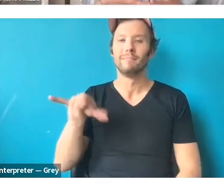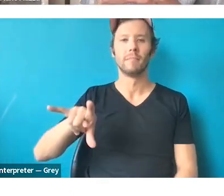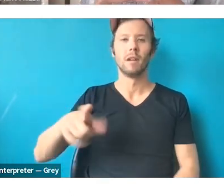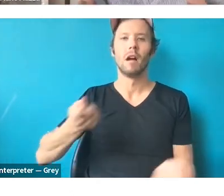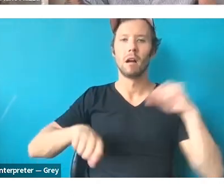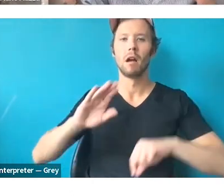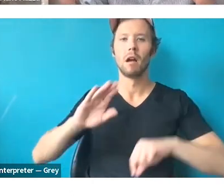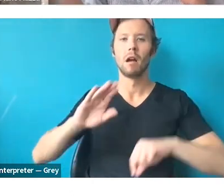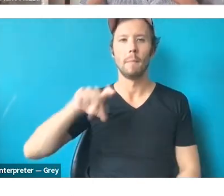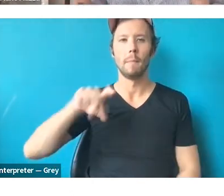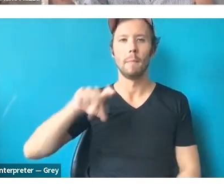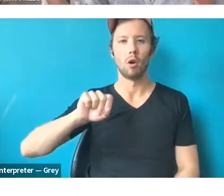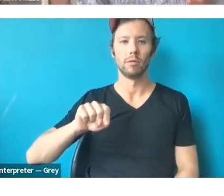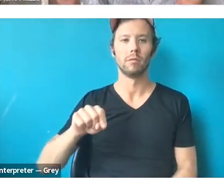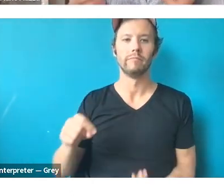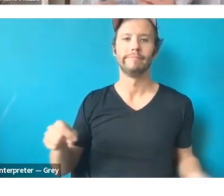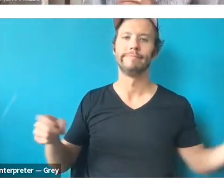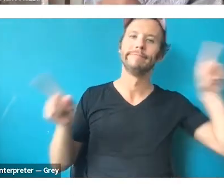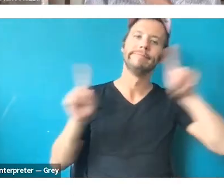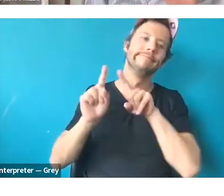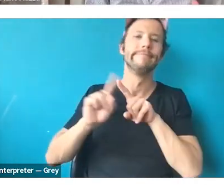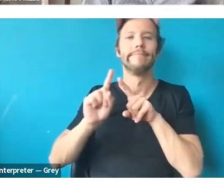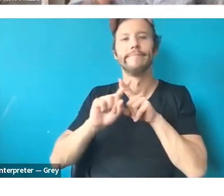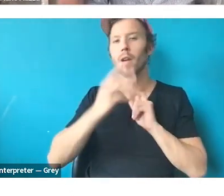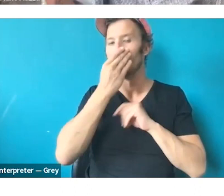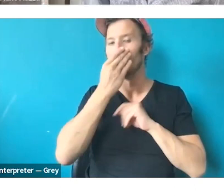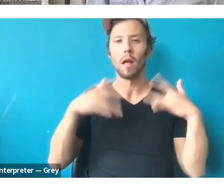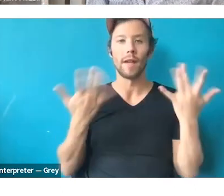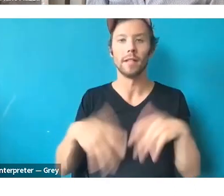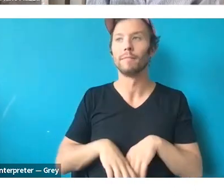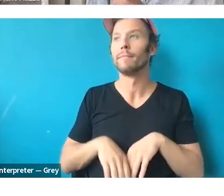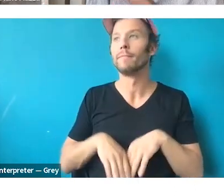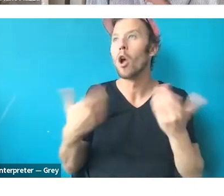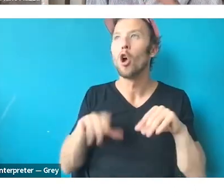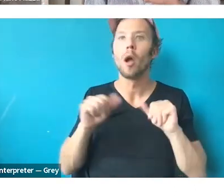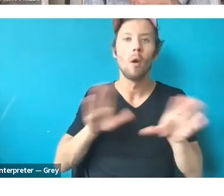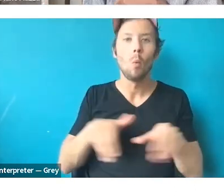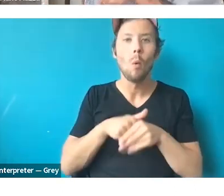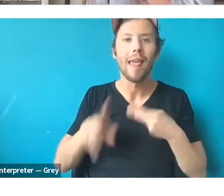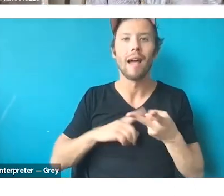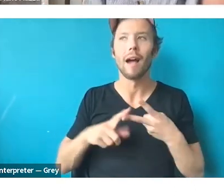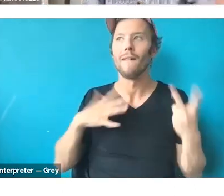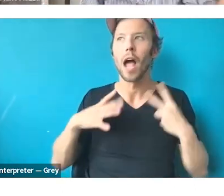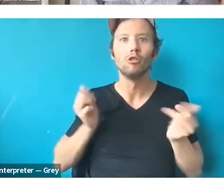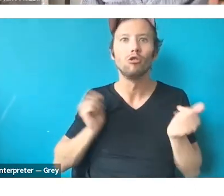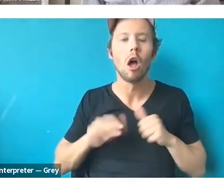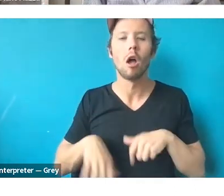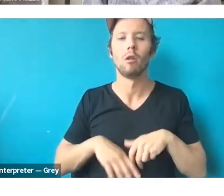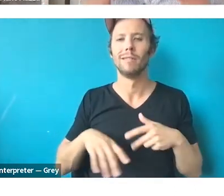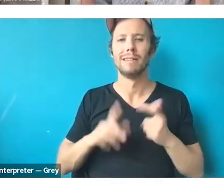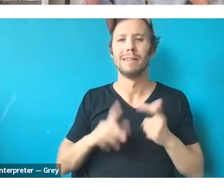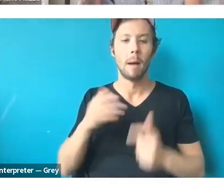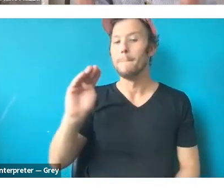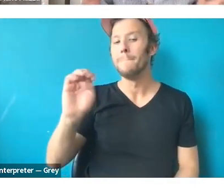area events. So flower events. So this means weddings, fashion shows, big Met Gala